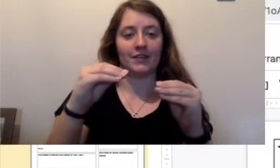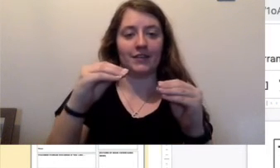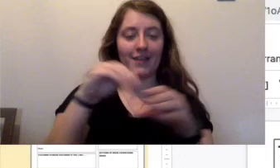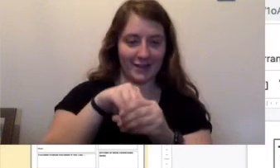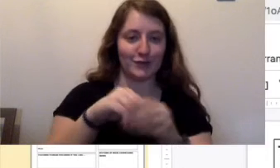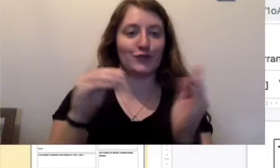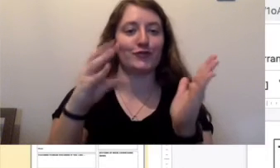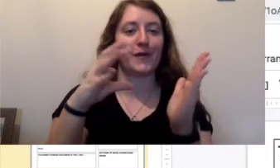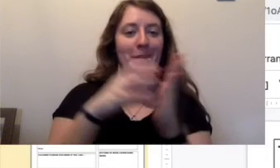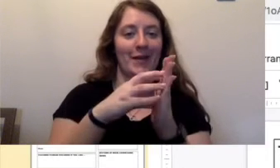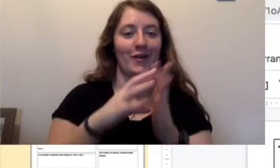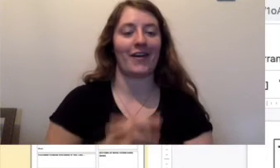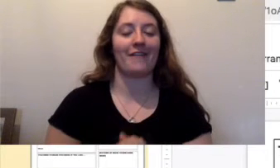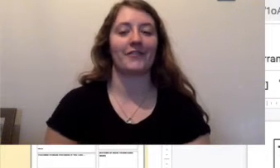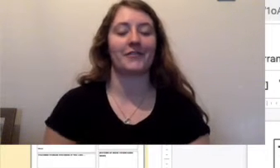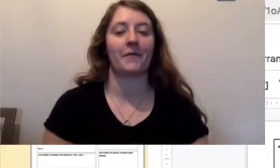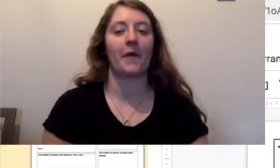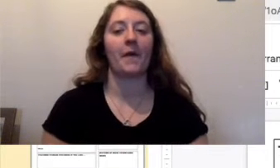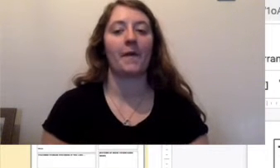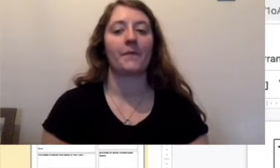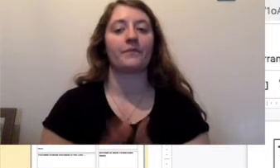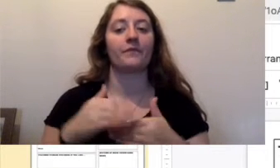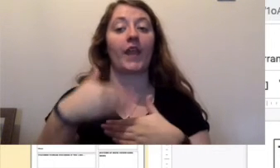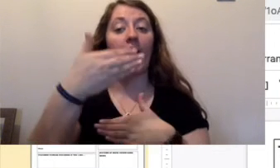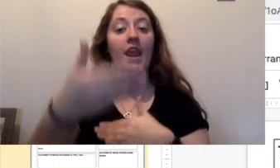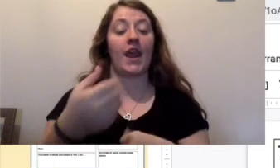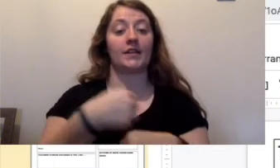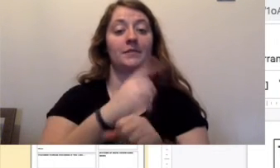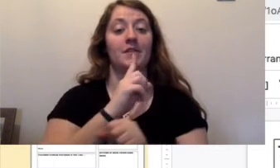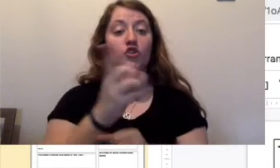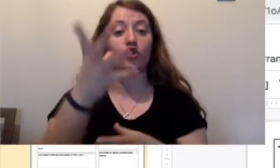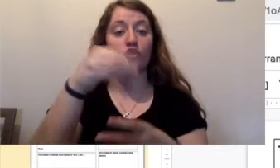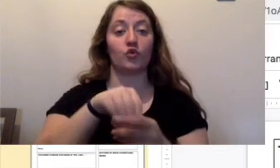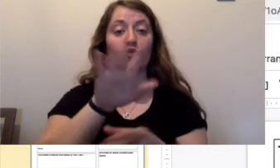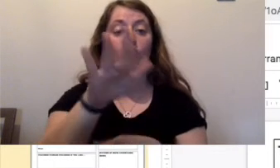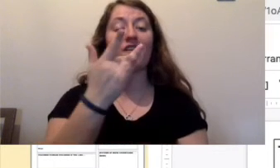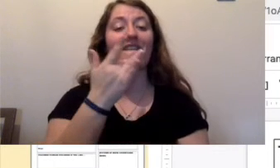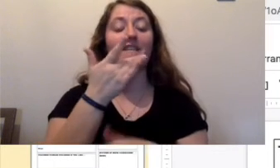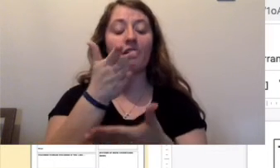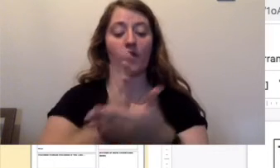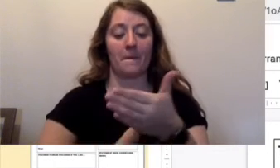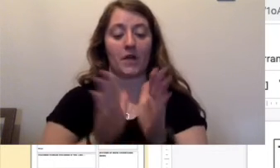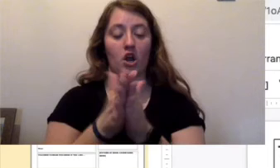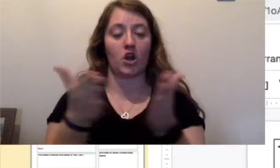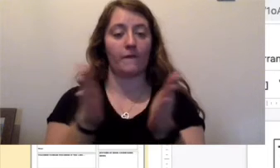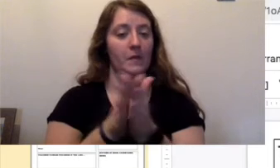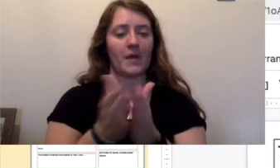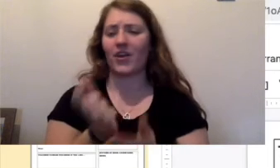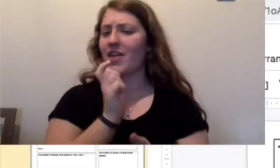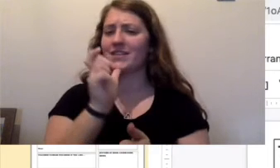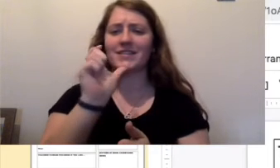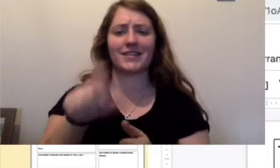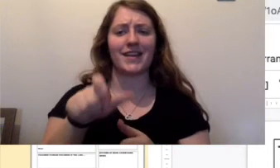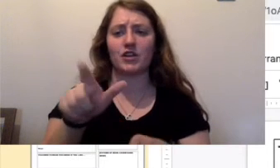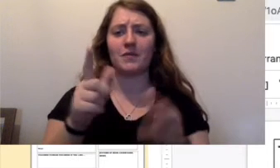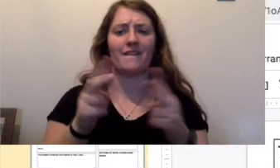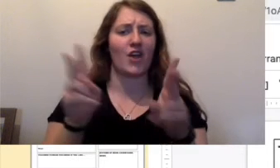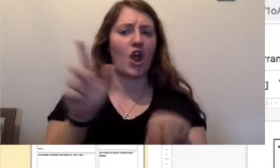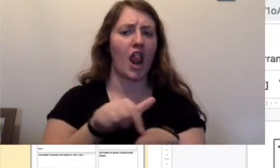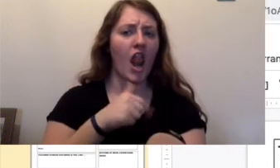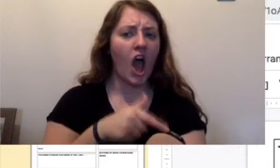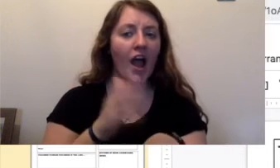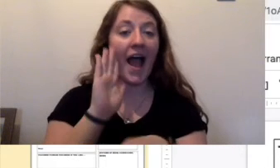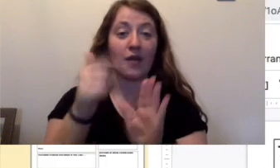Next, make sure you include your favorite part of the book. This doesn't have to be very long. I'm going to show